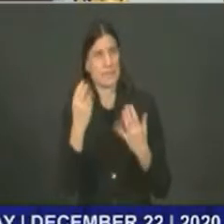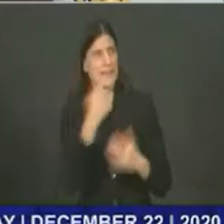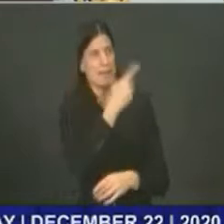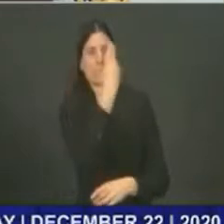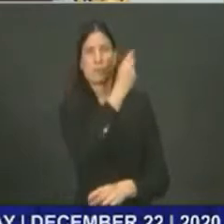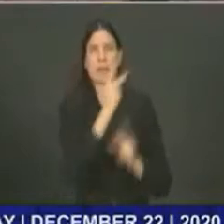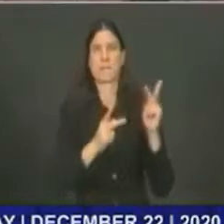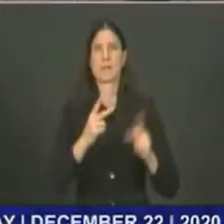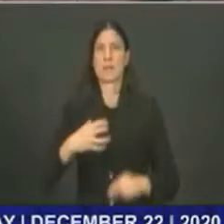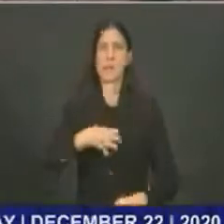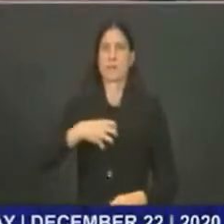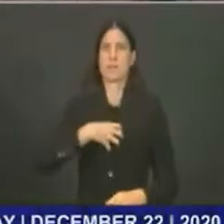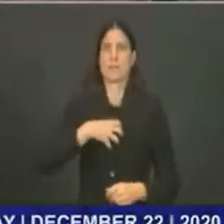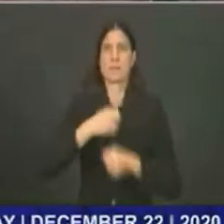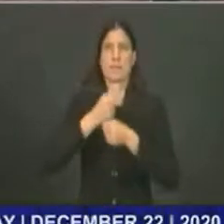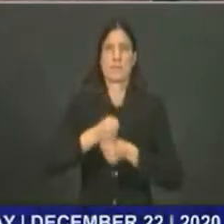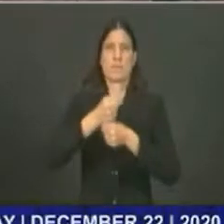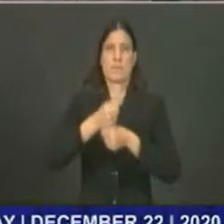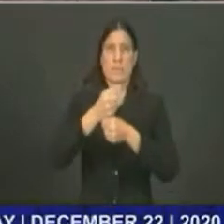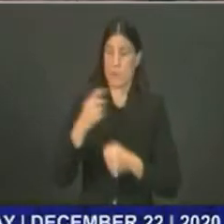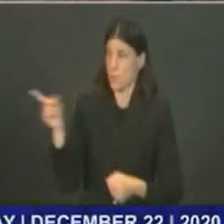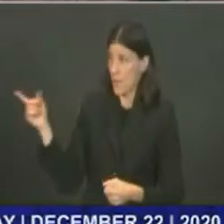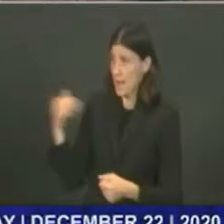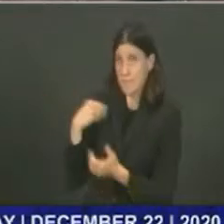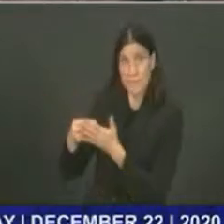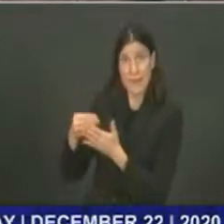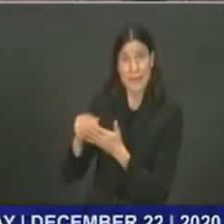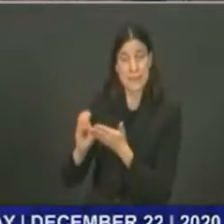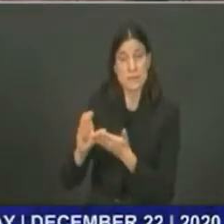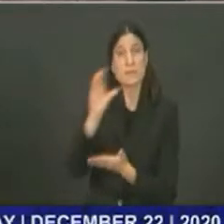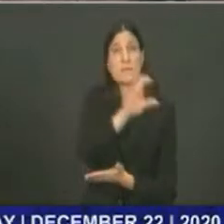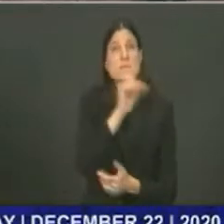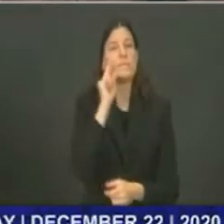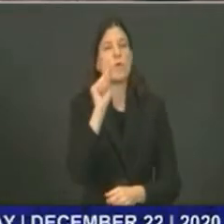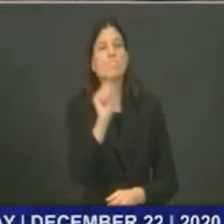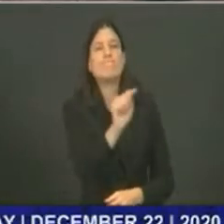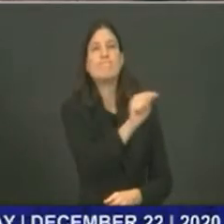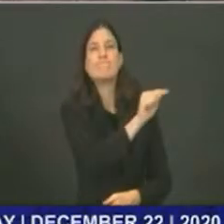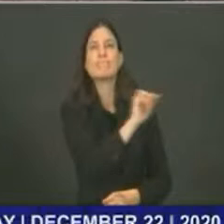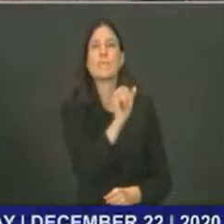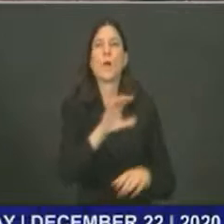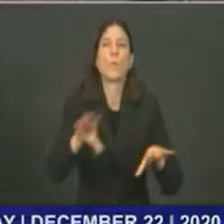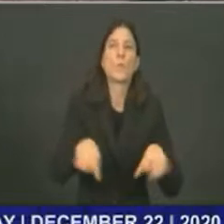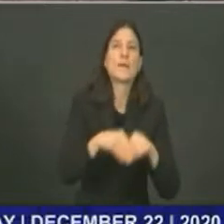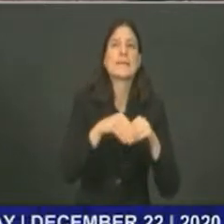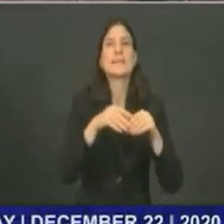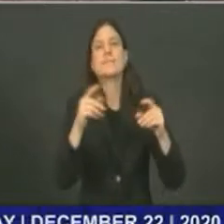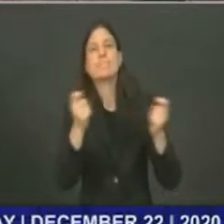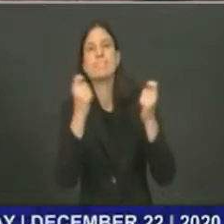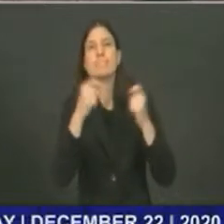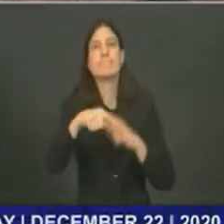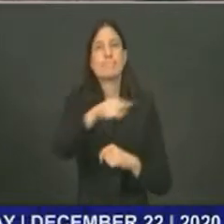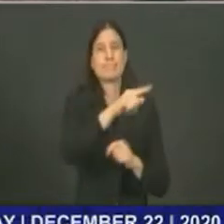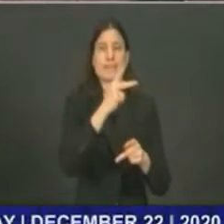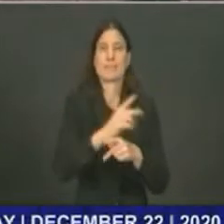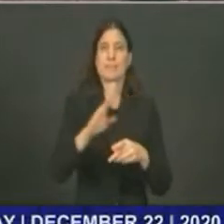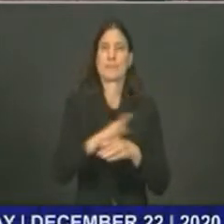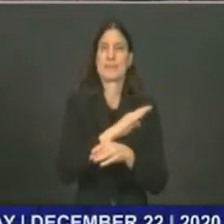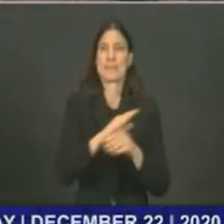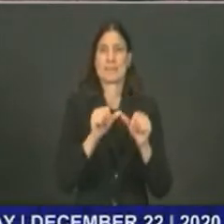they're also asking for an in-person meeting, as well as either a date certain when they can resume, if you